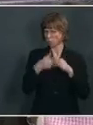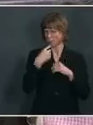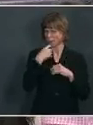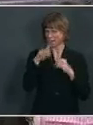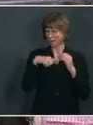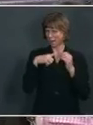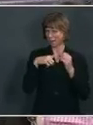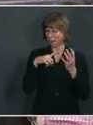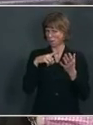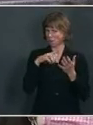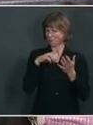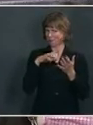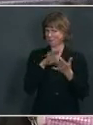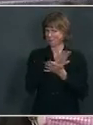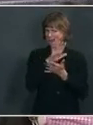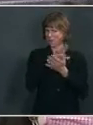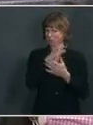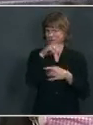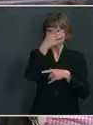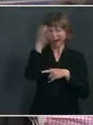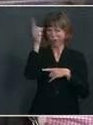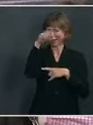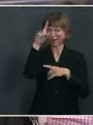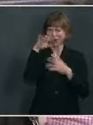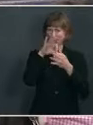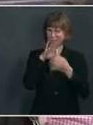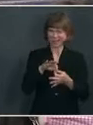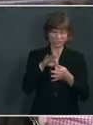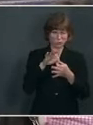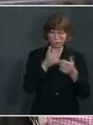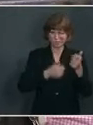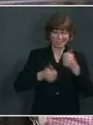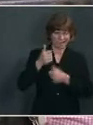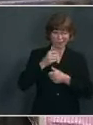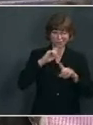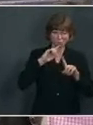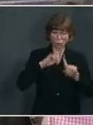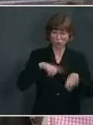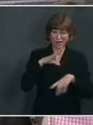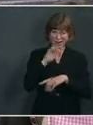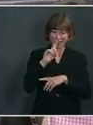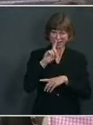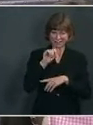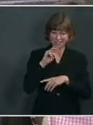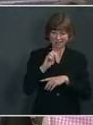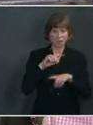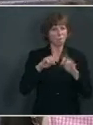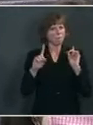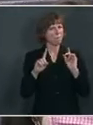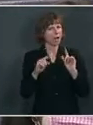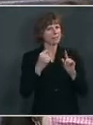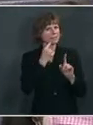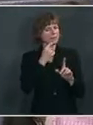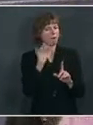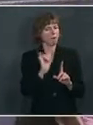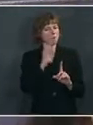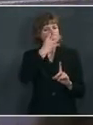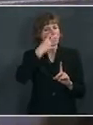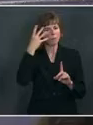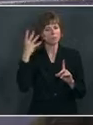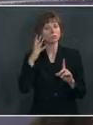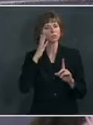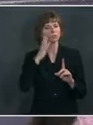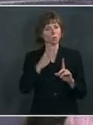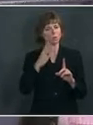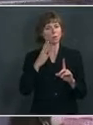that's out there with some executive orders and dates, but the chief of staff also indicated that immigration would be